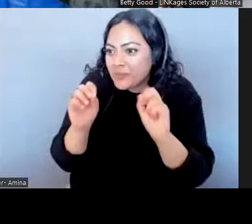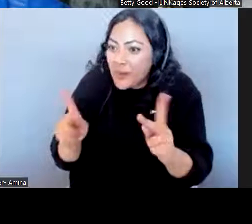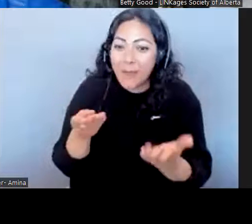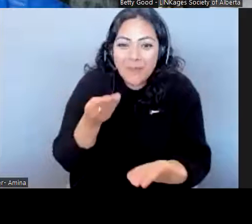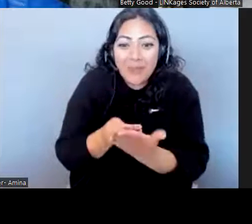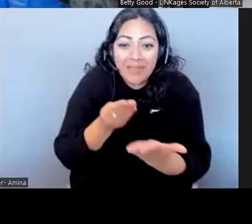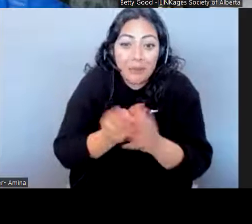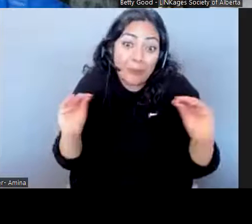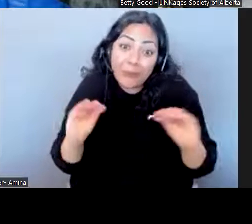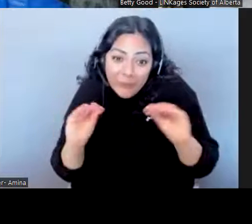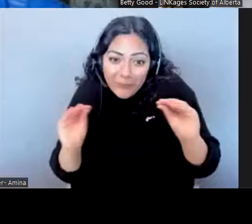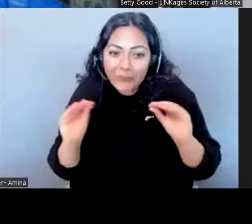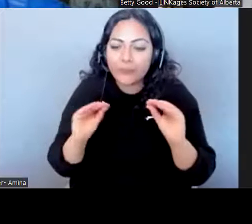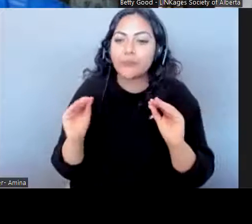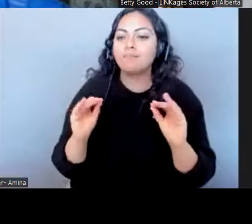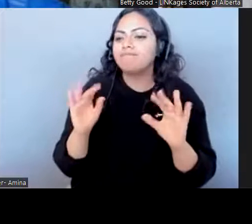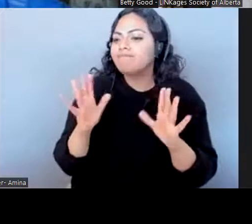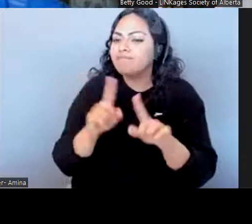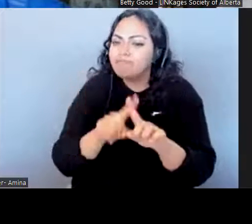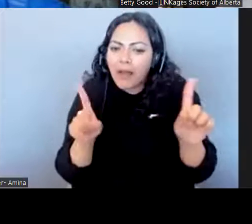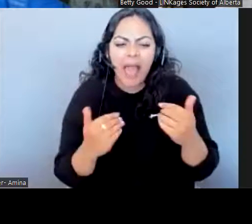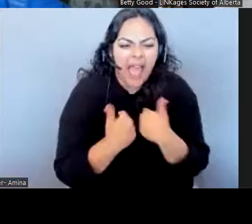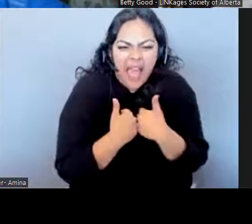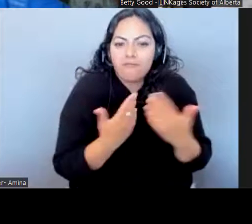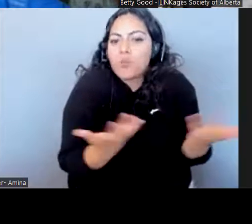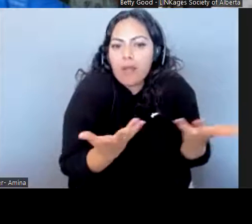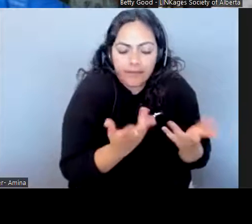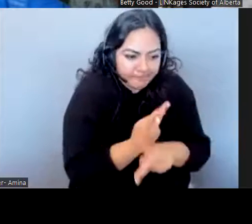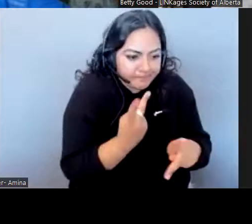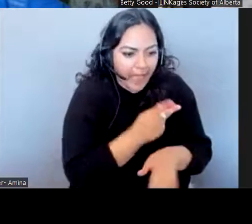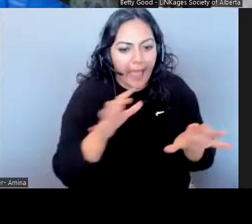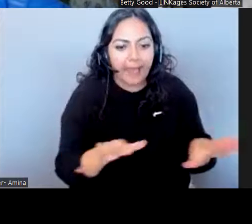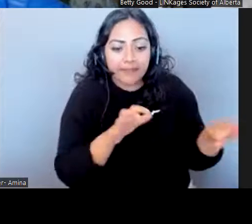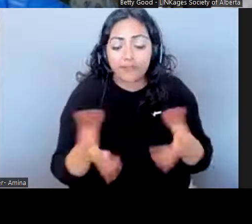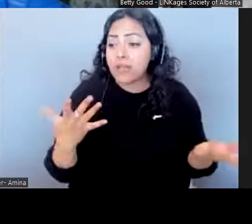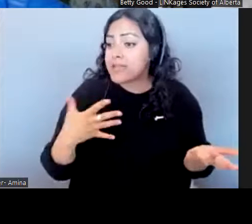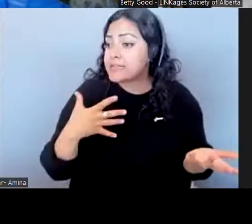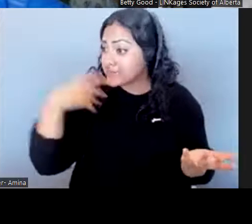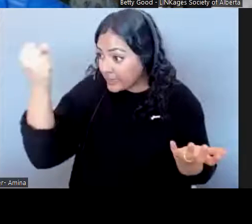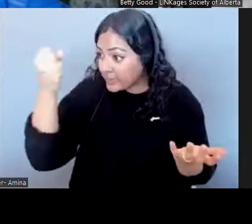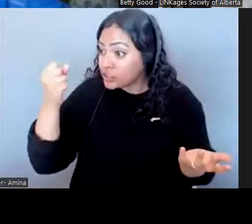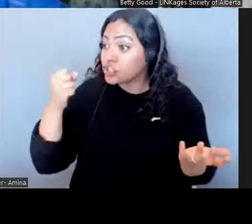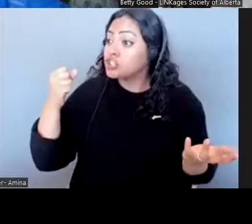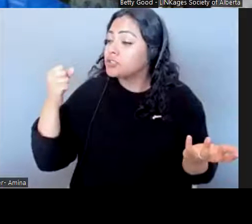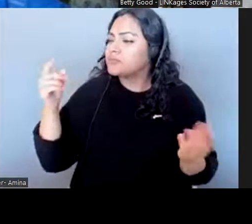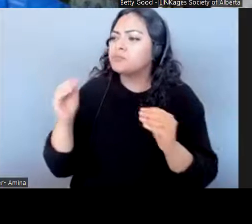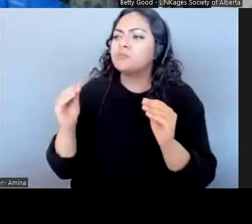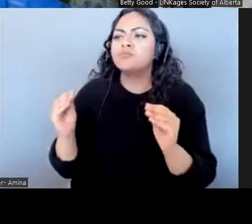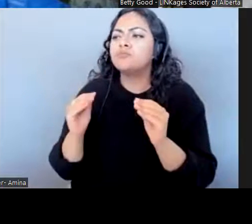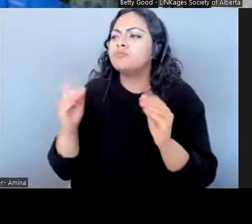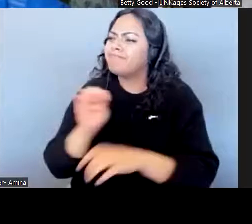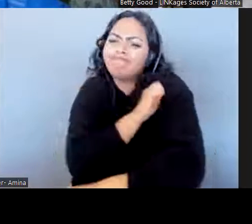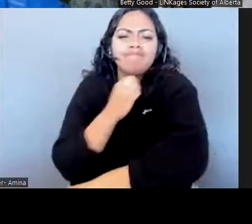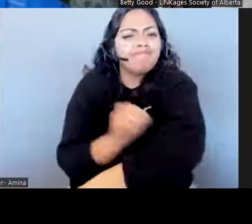to supply any of these activities, but what do we have? We have our seniors. We have vibrant seniors, Lois, really vibrant